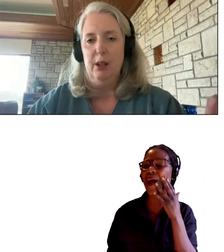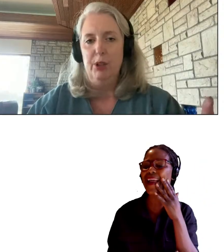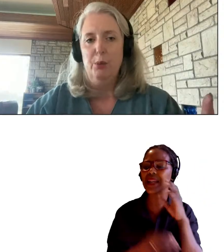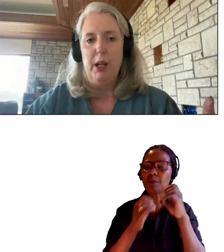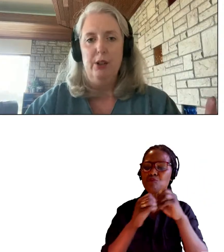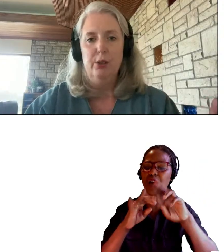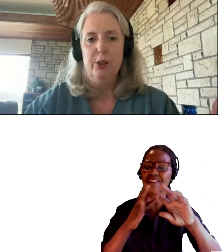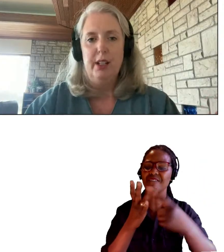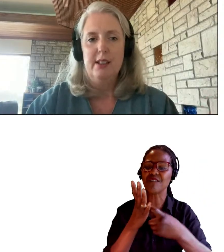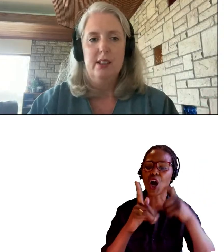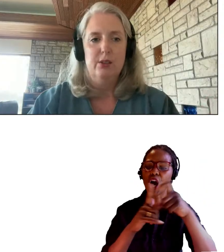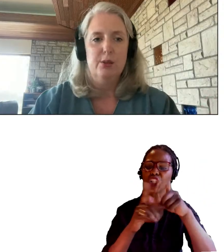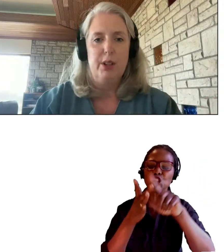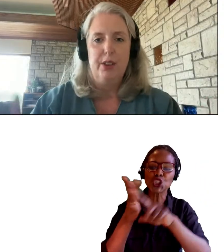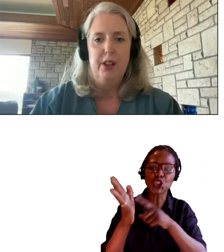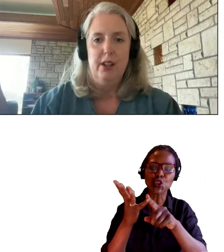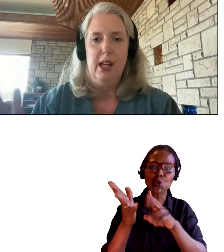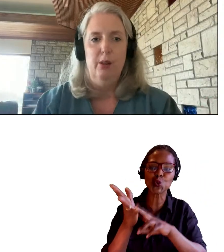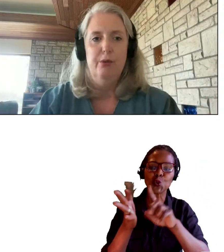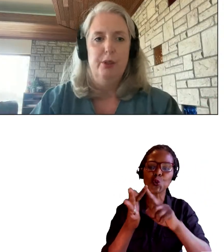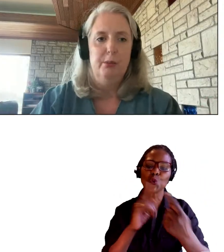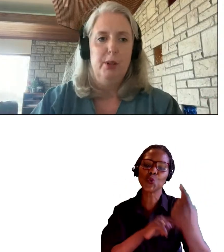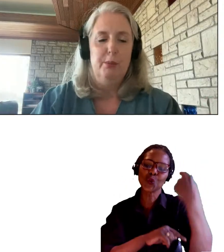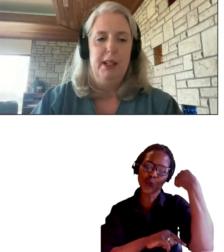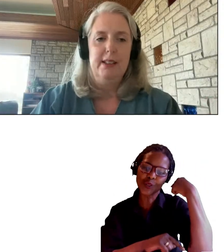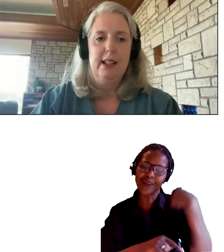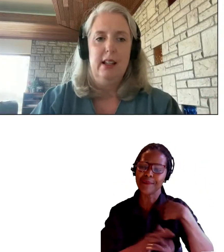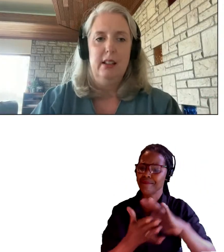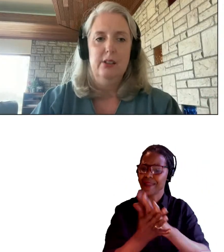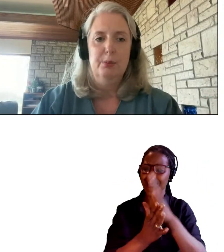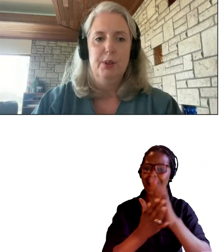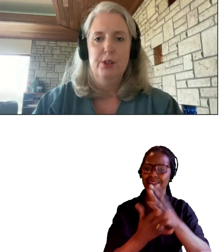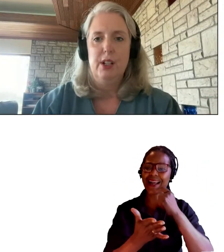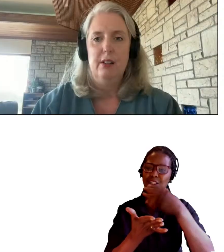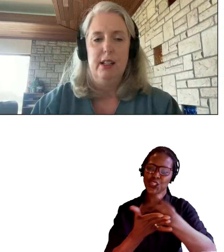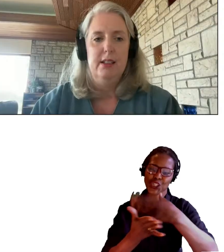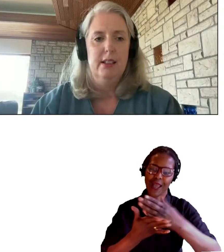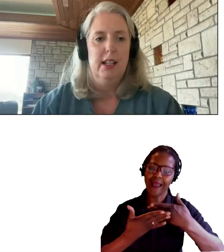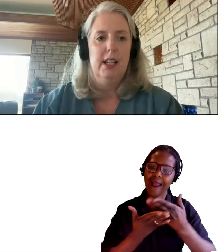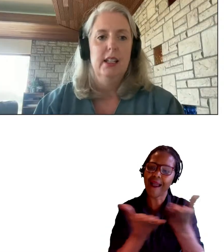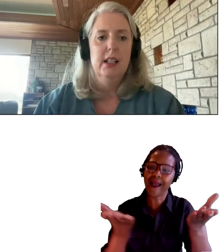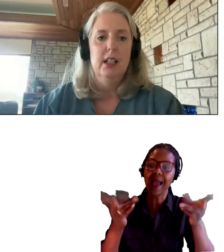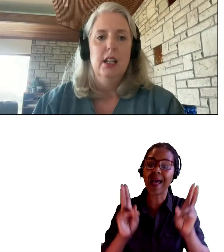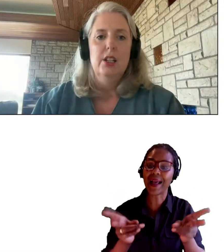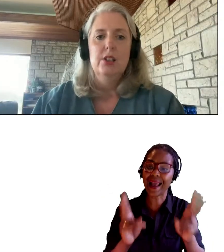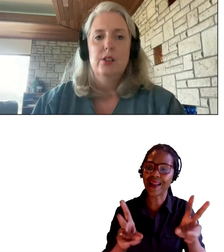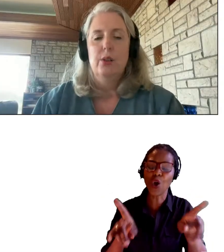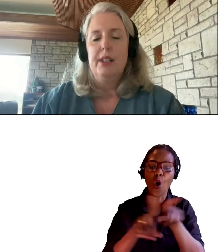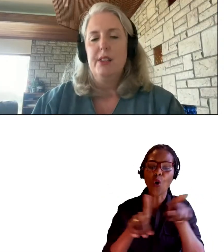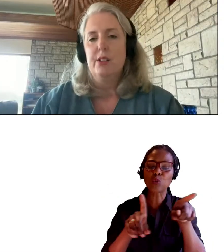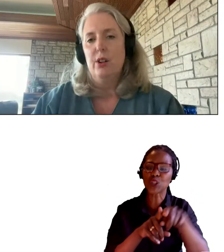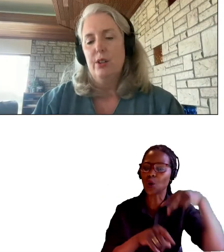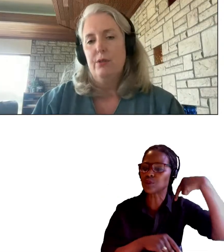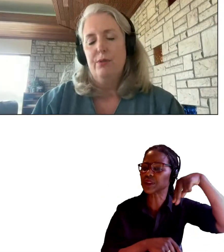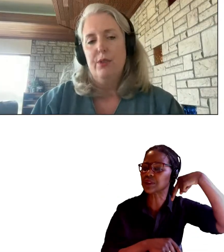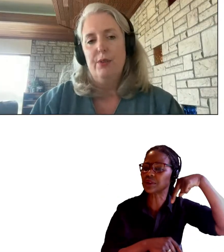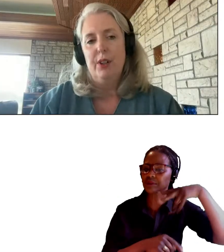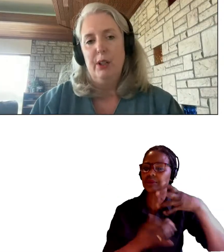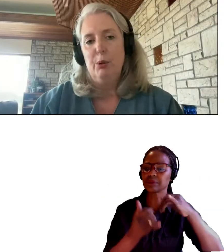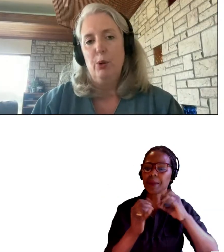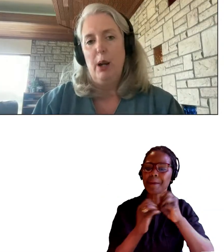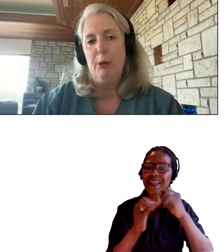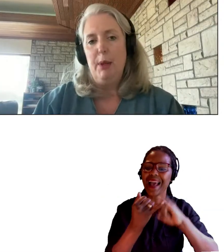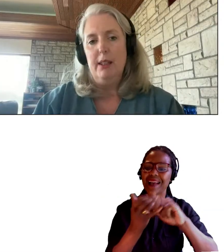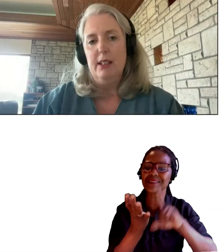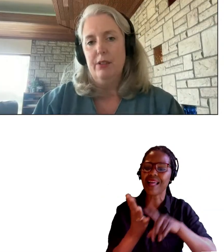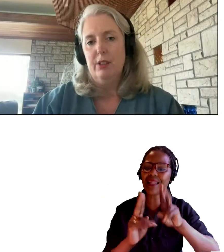share it again with a wider audience and also with the help from our BSL interpreter Sherry today. So at the start of the